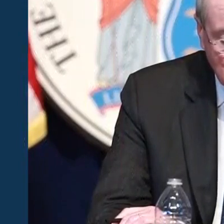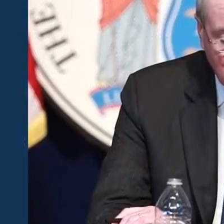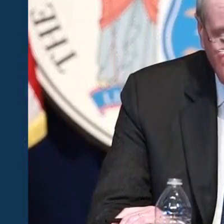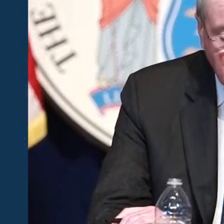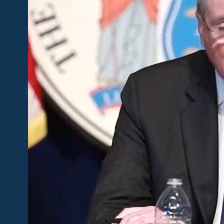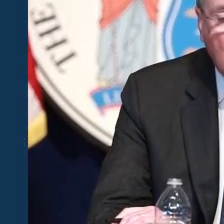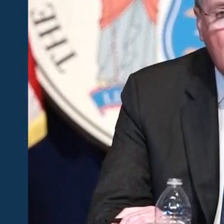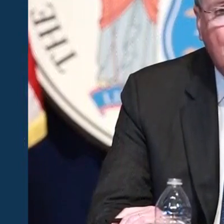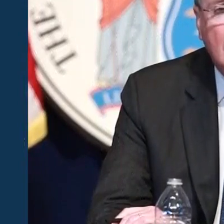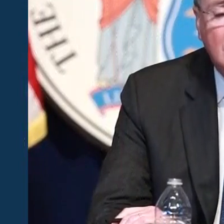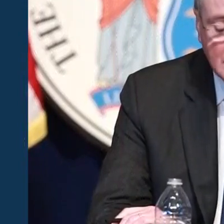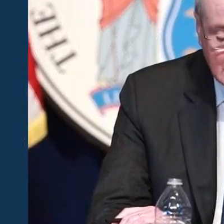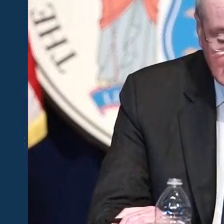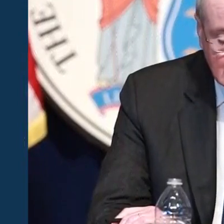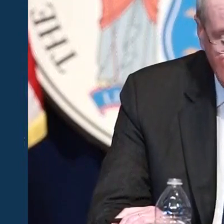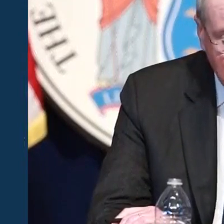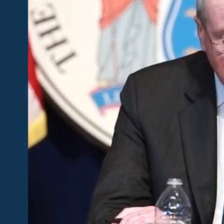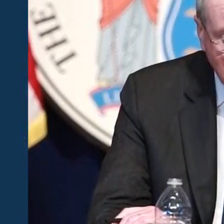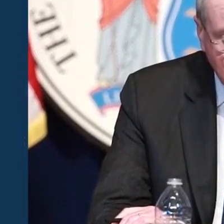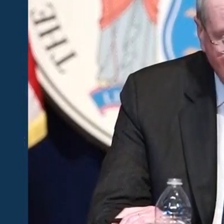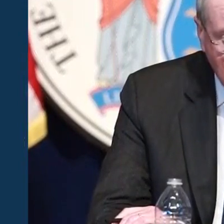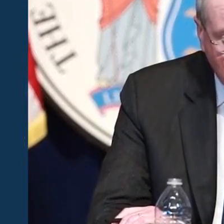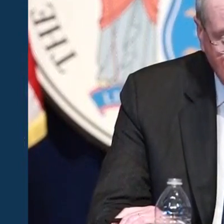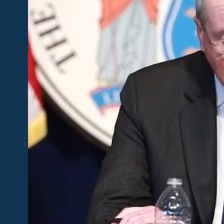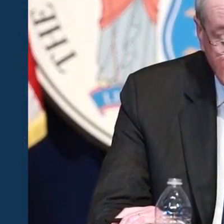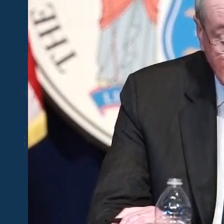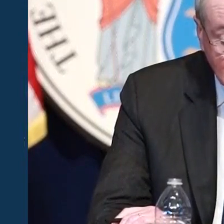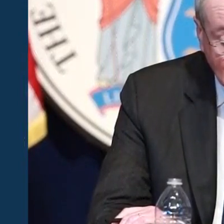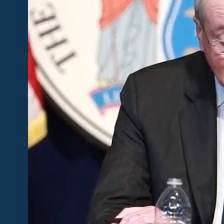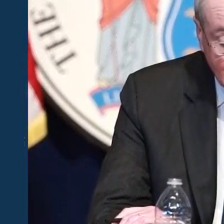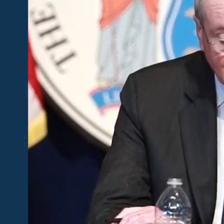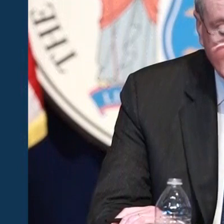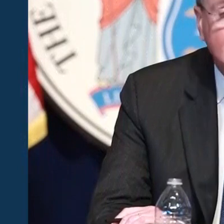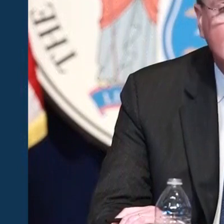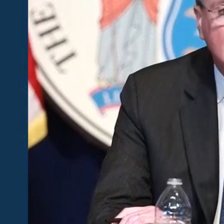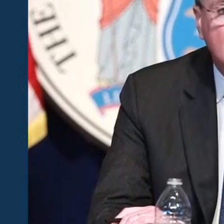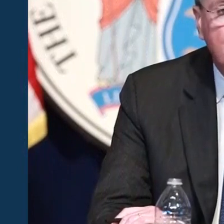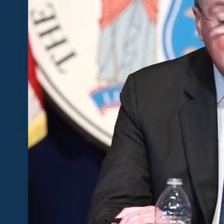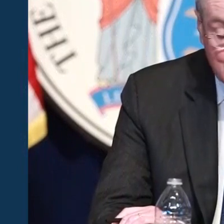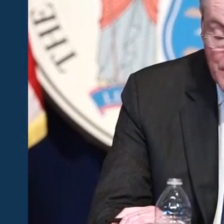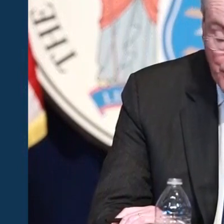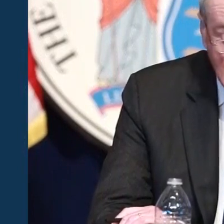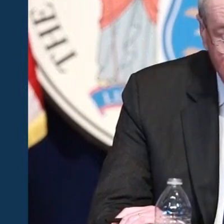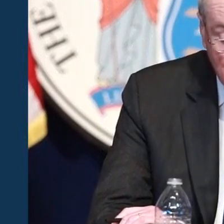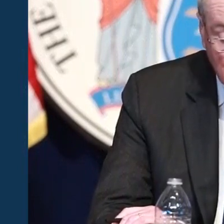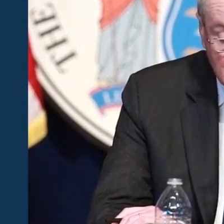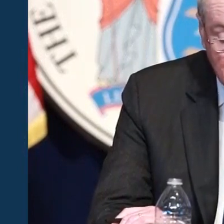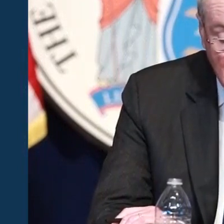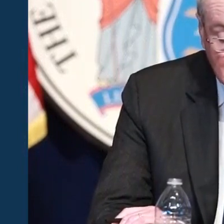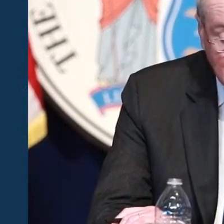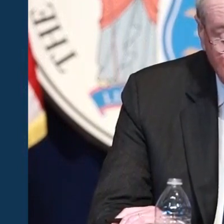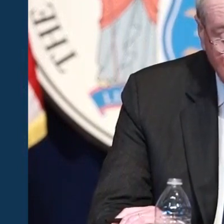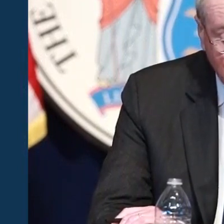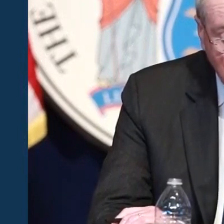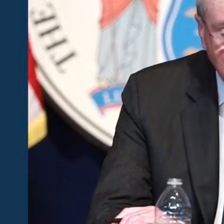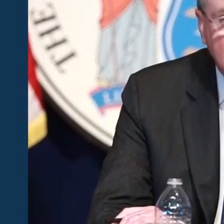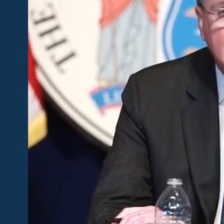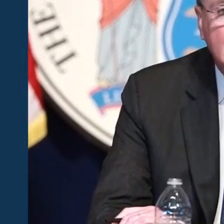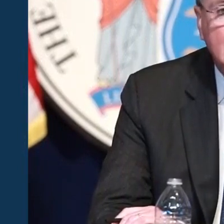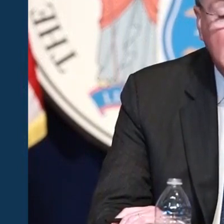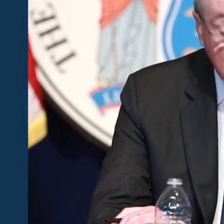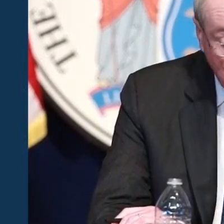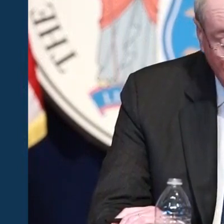NJ Transit bus operator, having joined the ranks in 1996. He was a proud member of the Amalgamated Transit